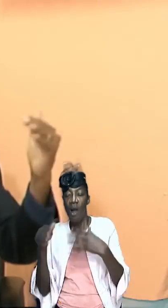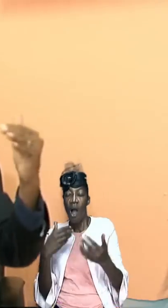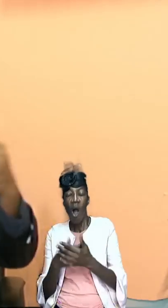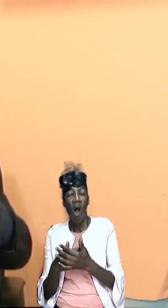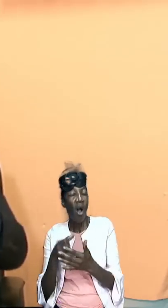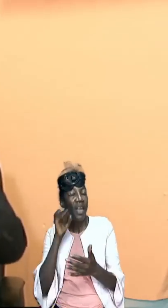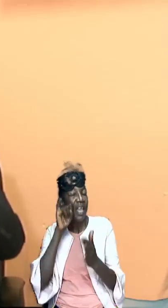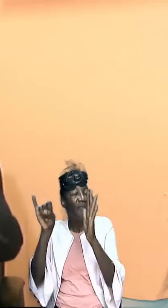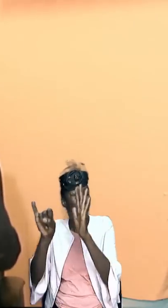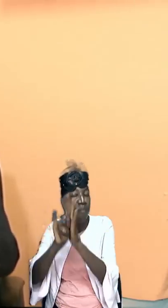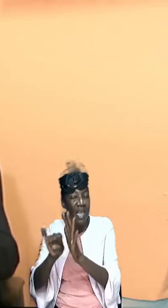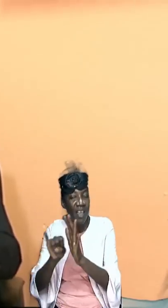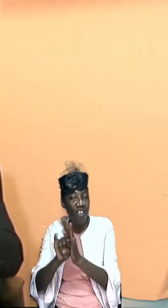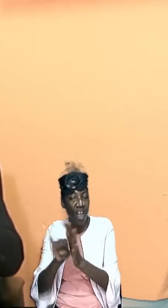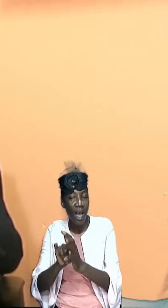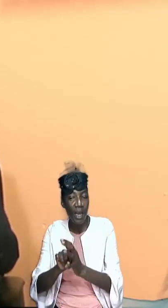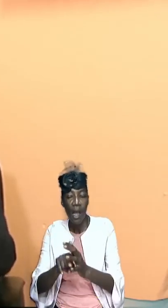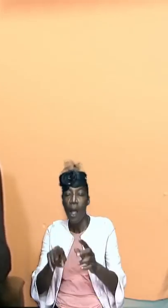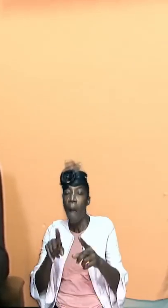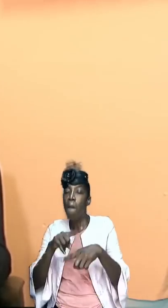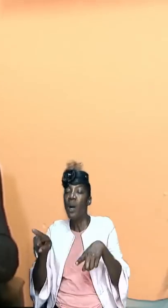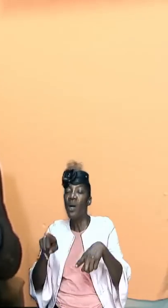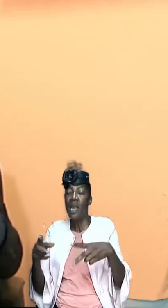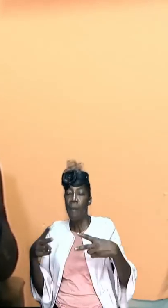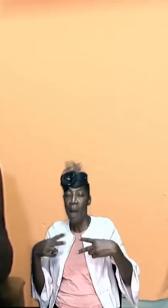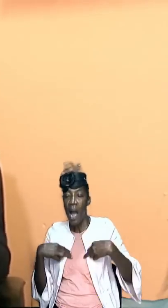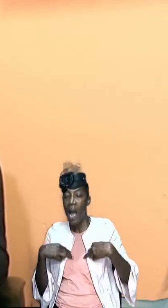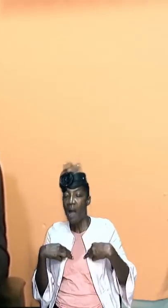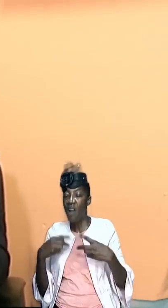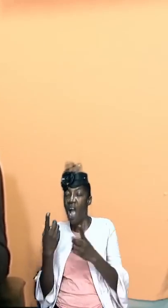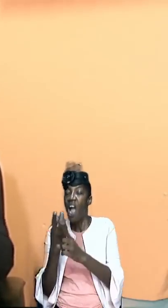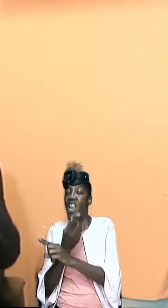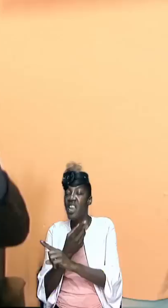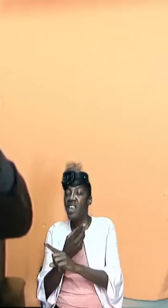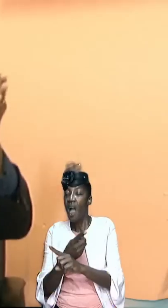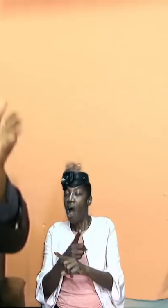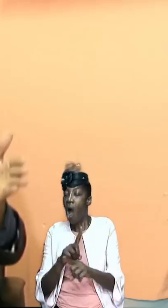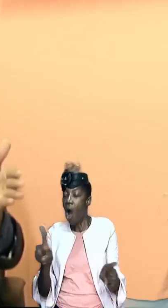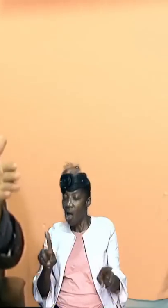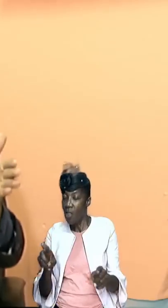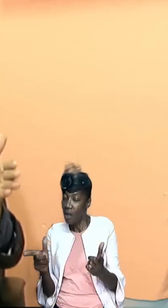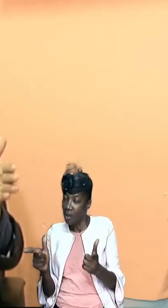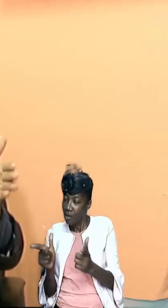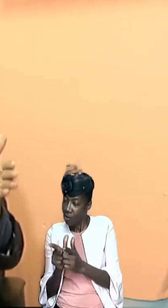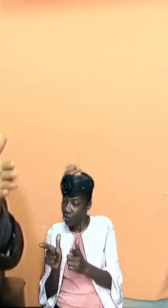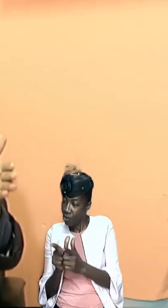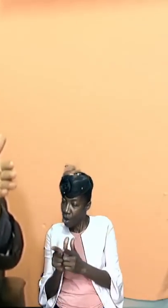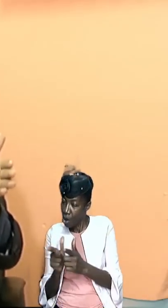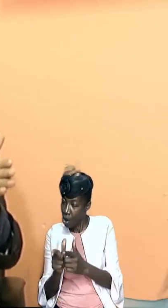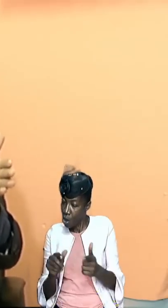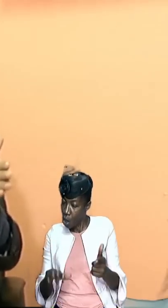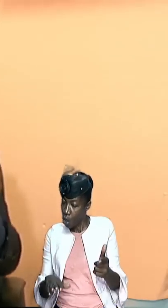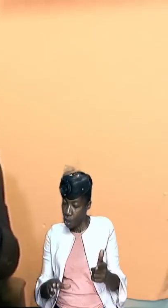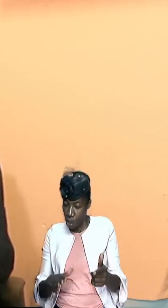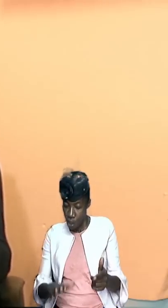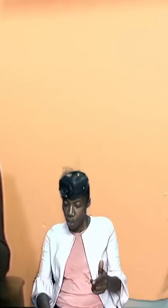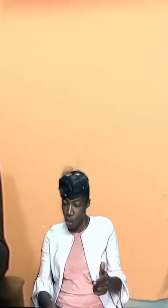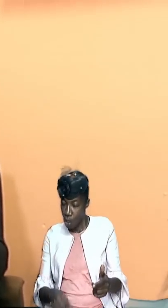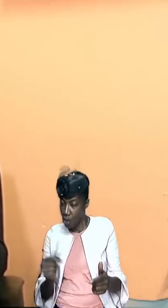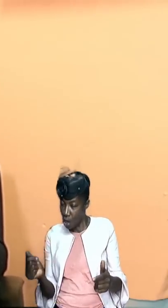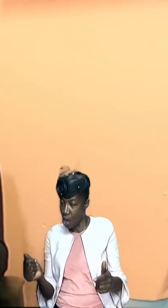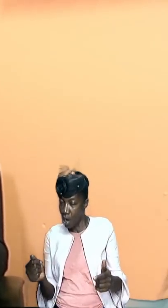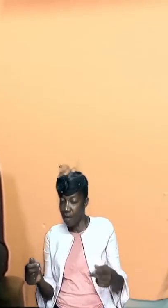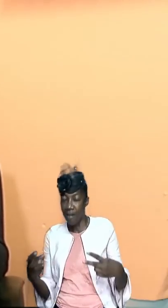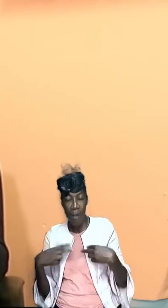the genes. But as they had children, you can have some that get some of mommy dominant gene, some